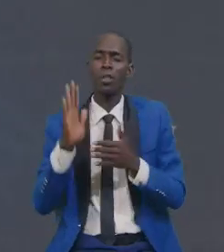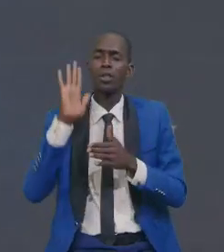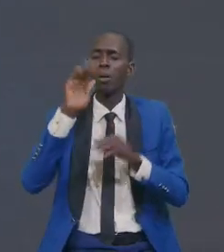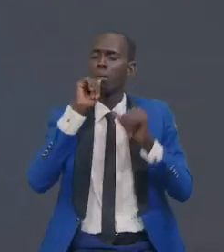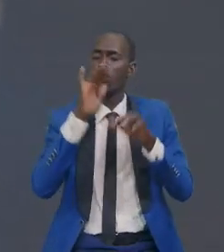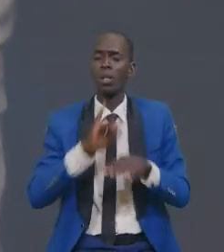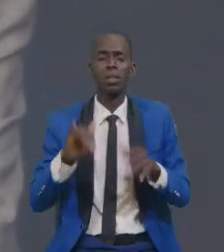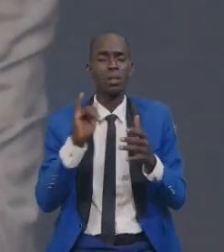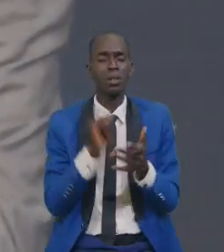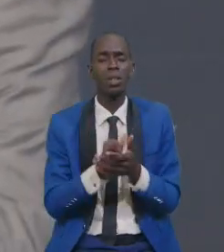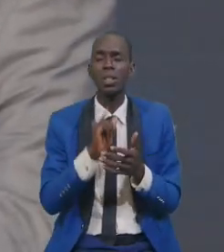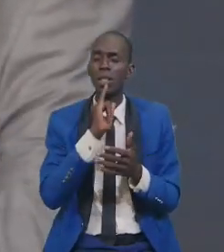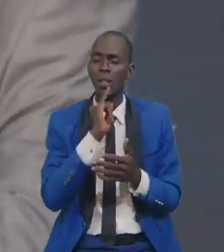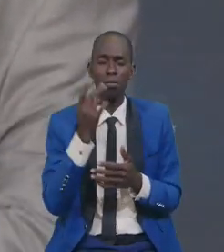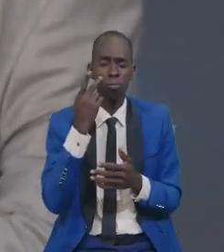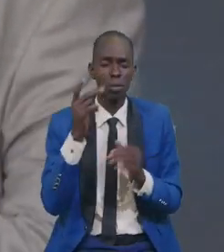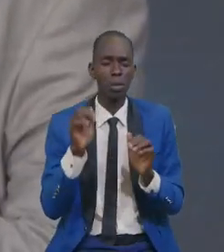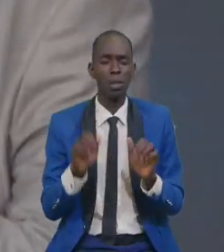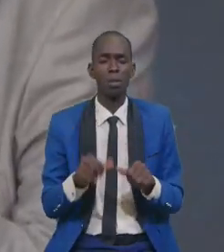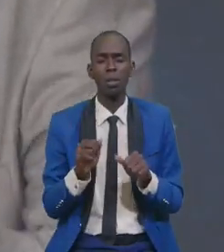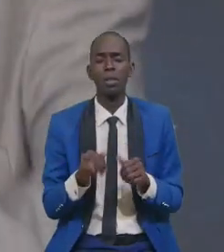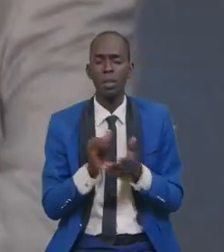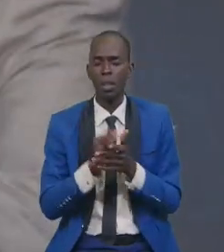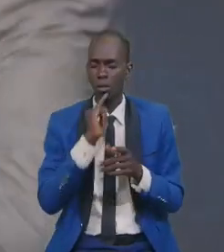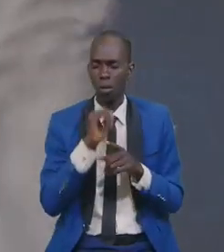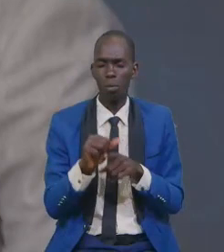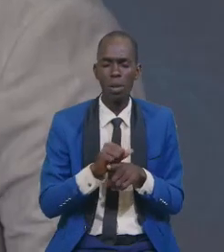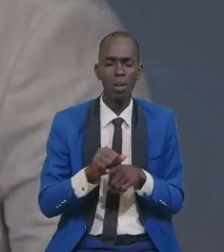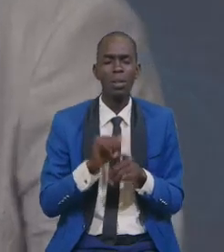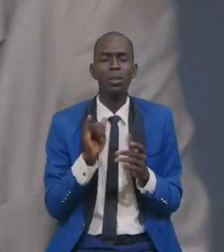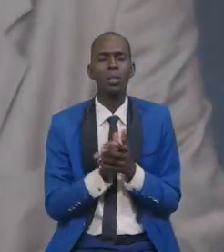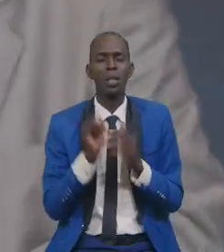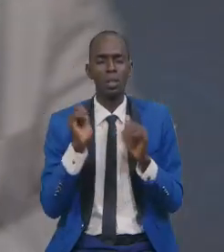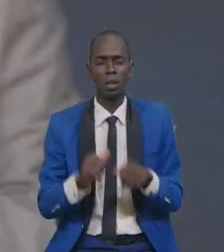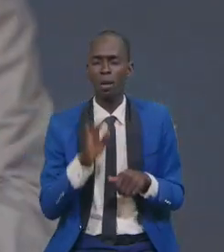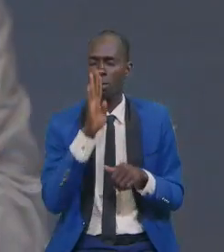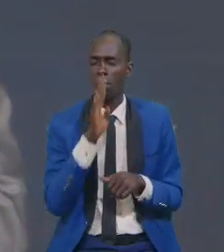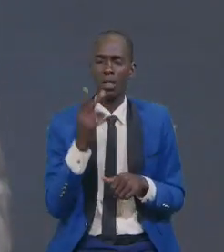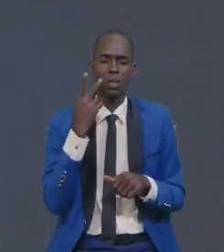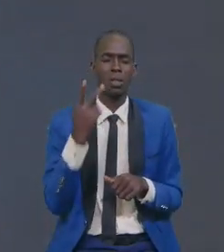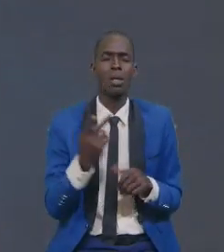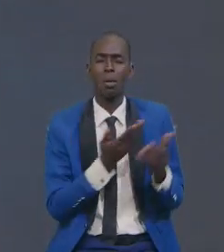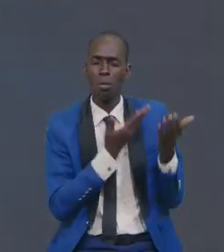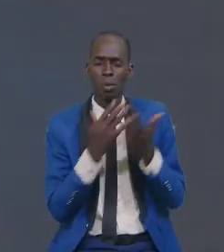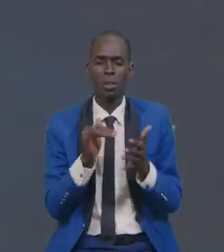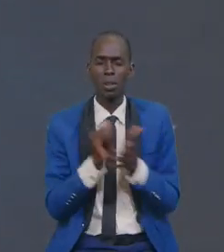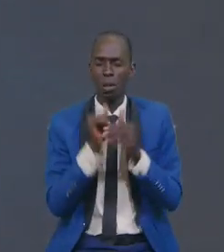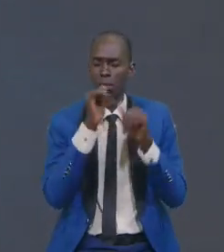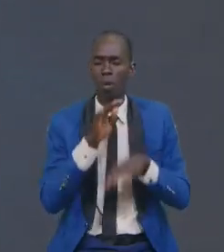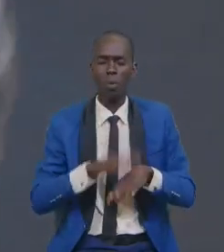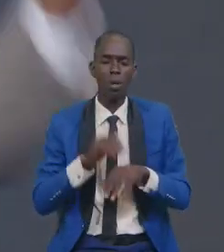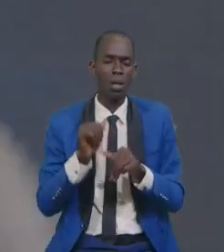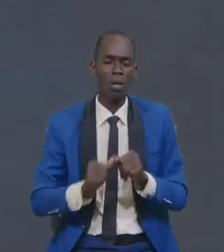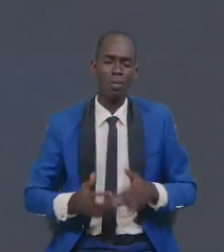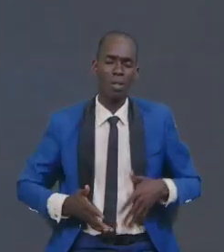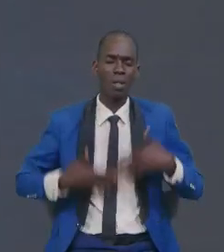is visible, practical, that can be seen. Bring that blessing upon every life